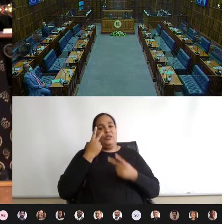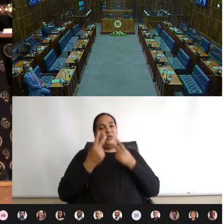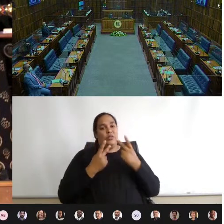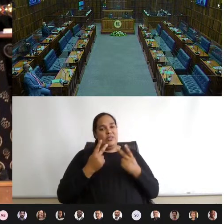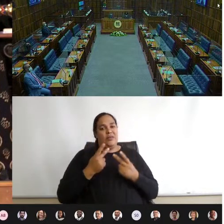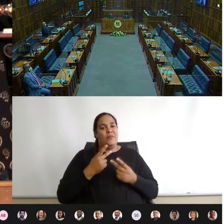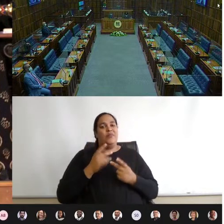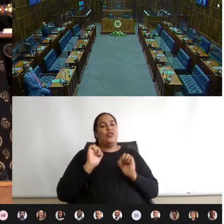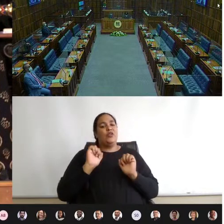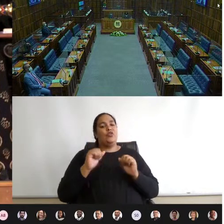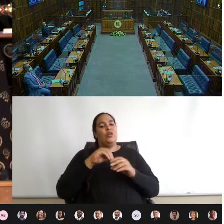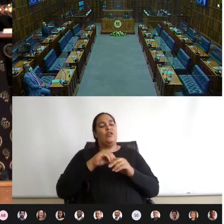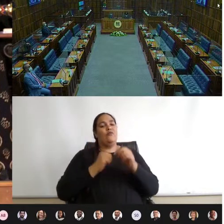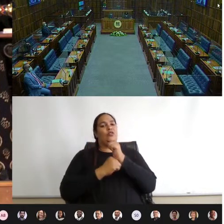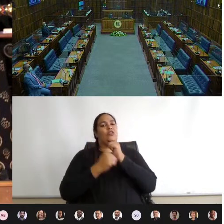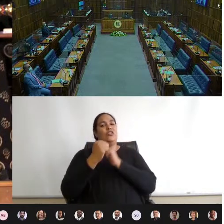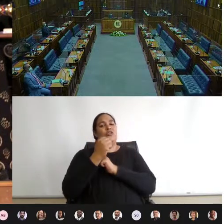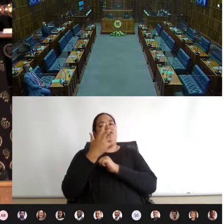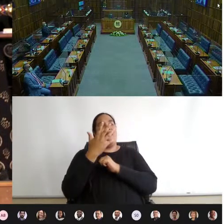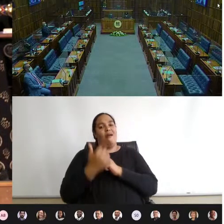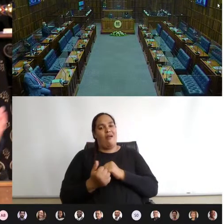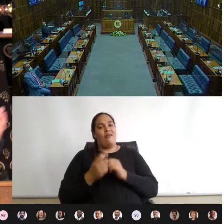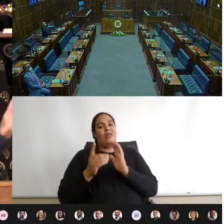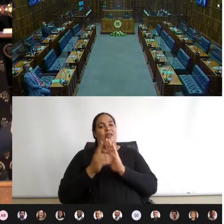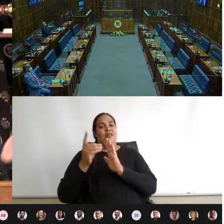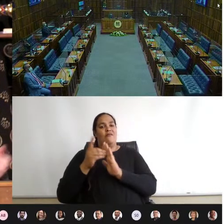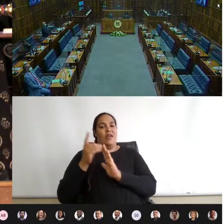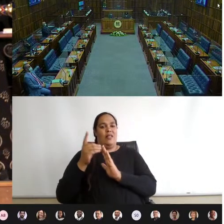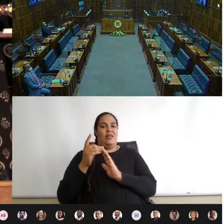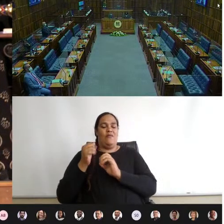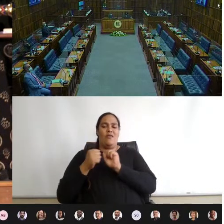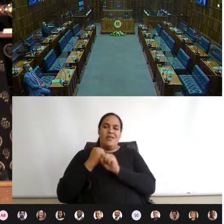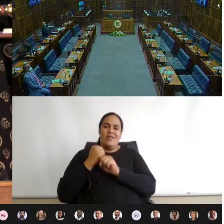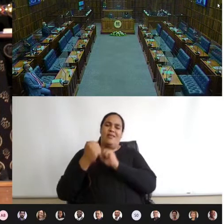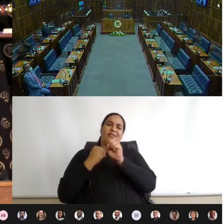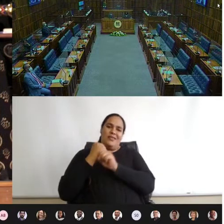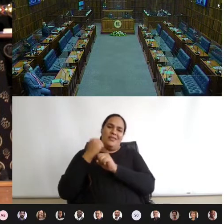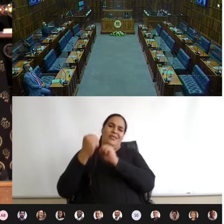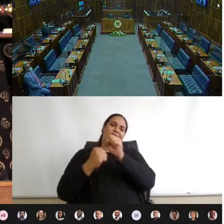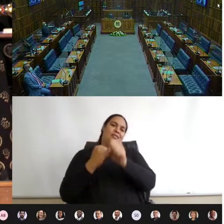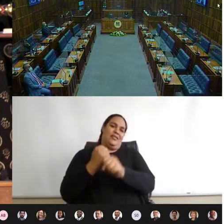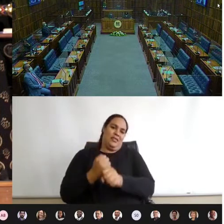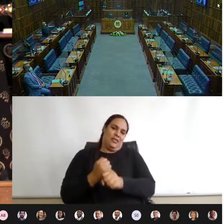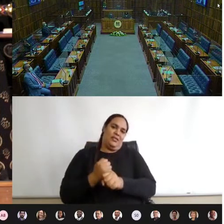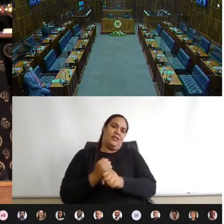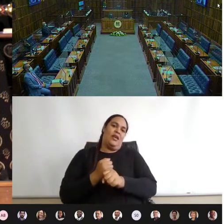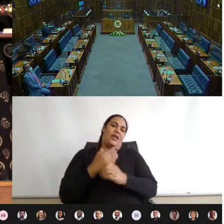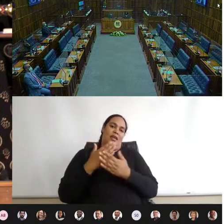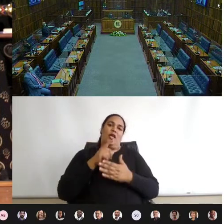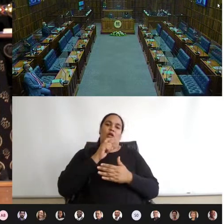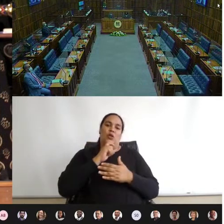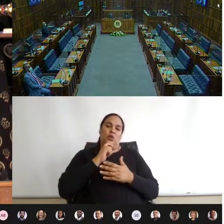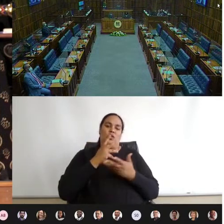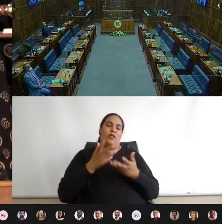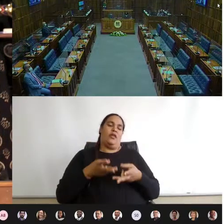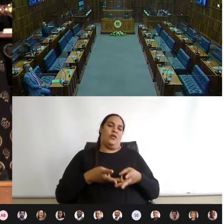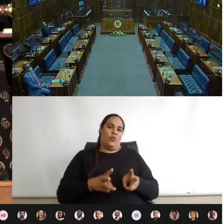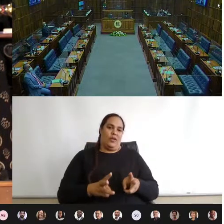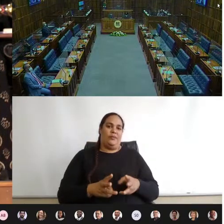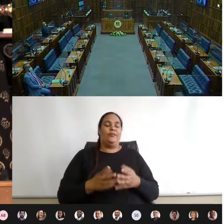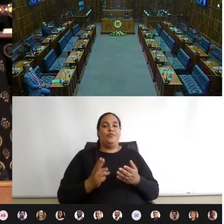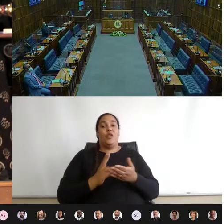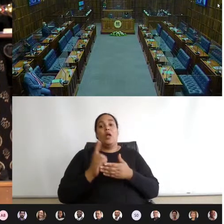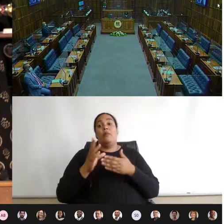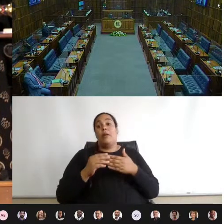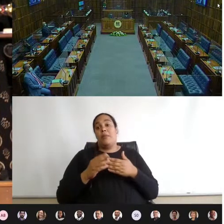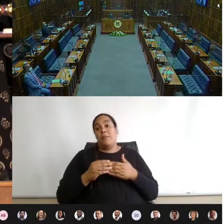of infrastructure that you've got that has been developed over years and years and years, and that can be used in this regard. Honourable members, I